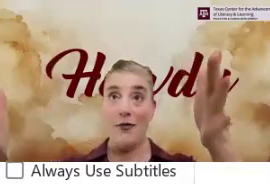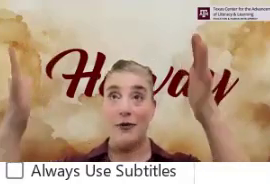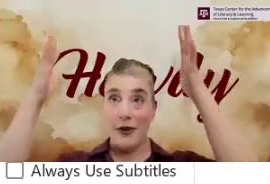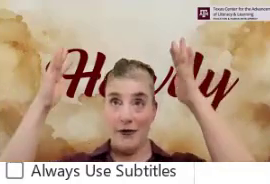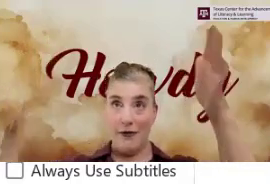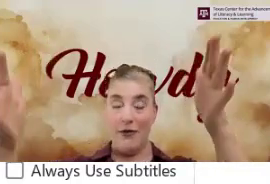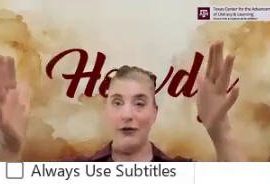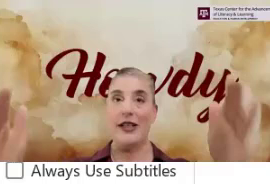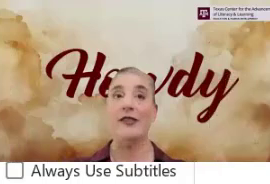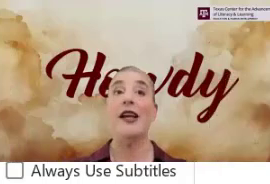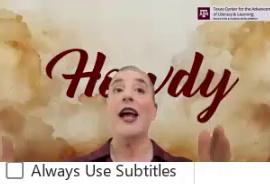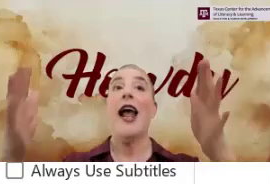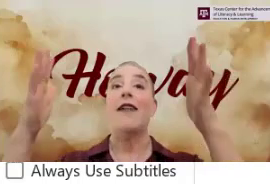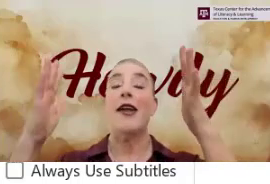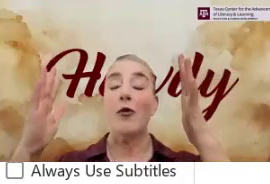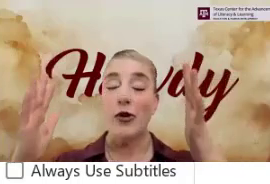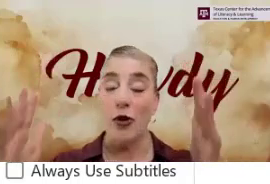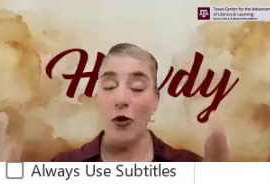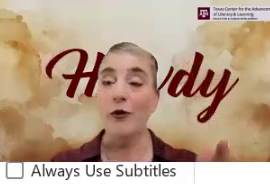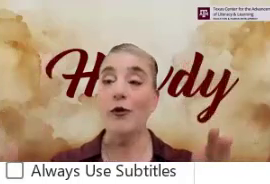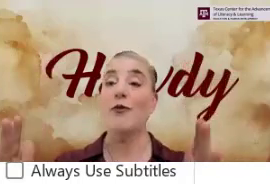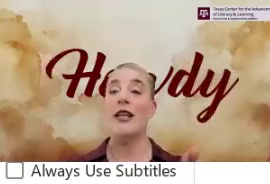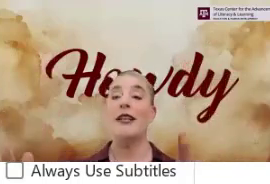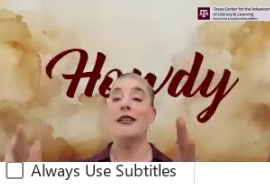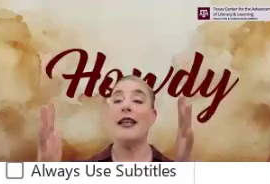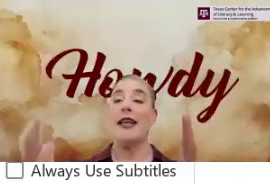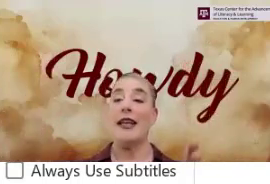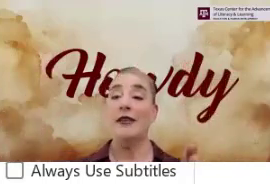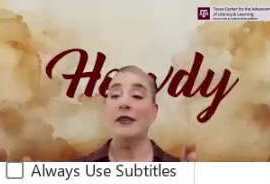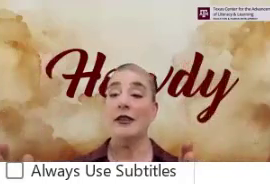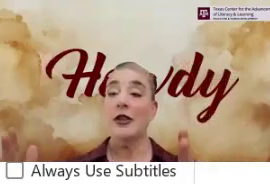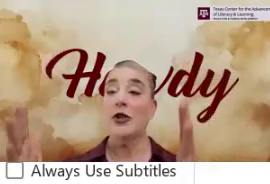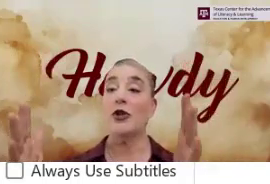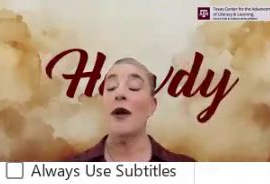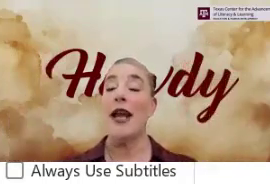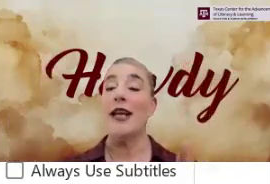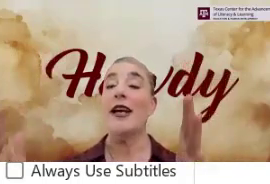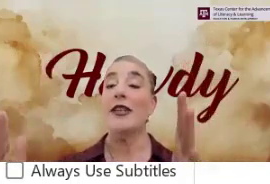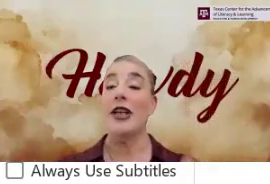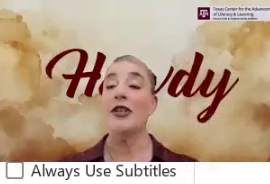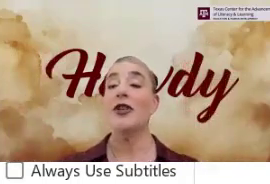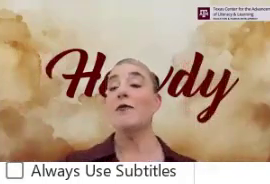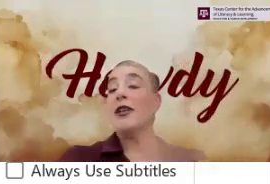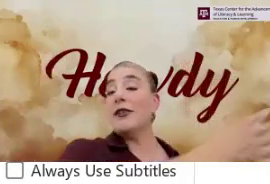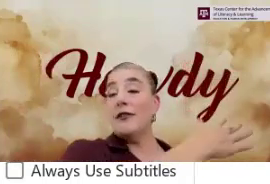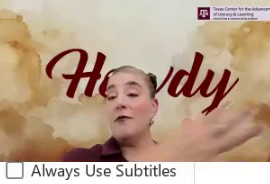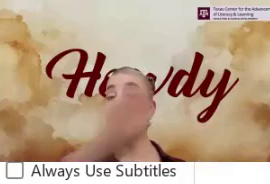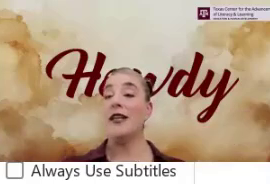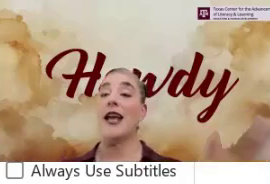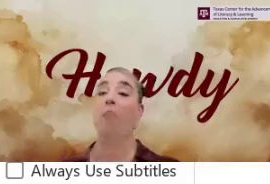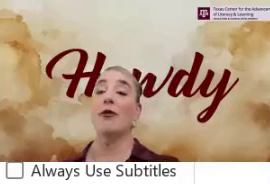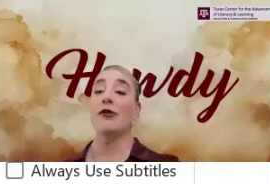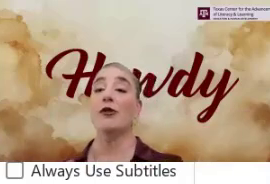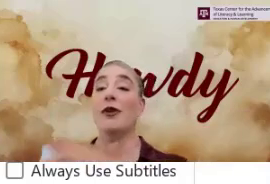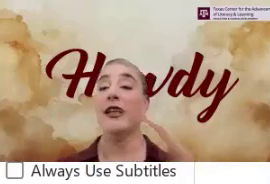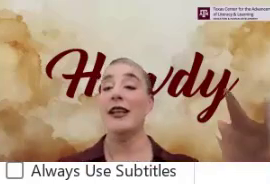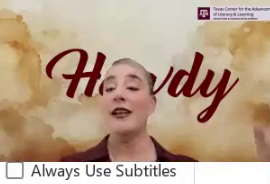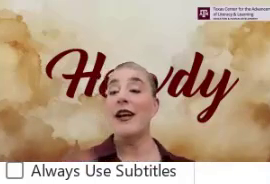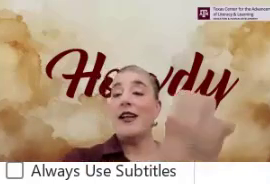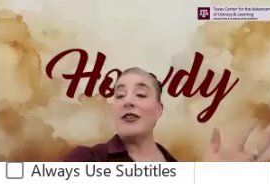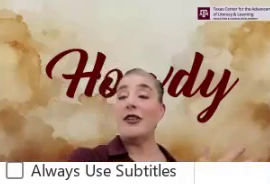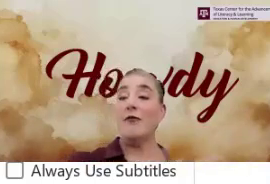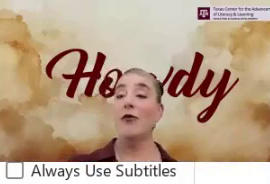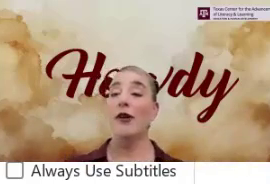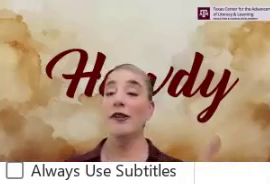the top of the buildings. And they were told repeatedly to pay attention because of the big cables